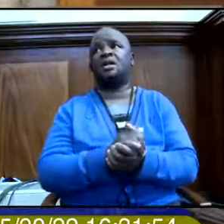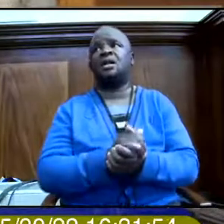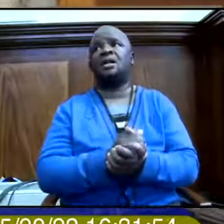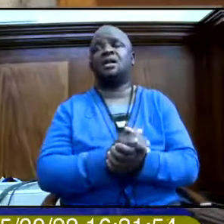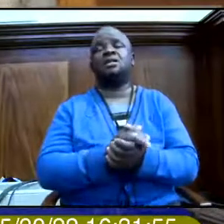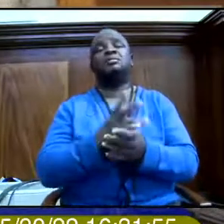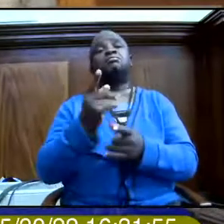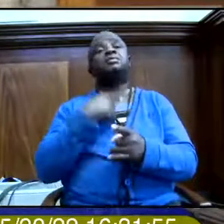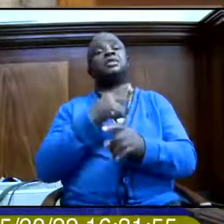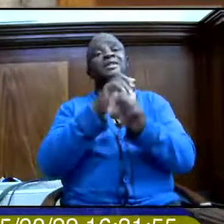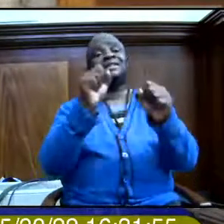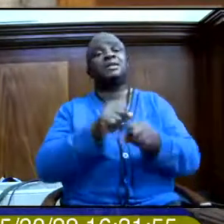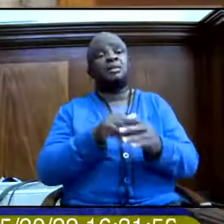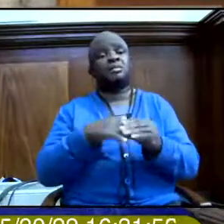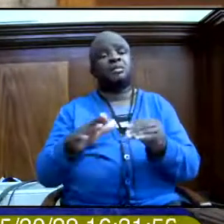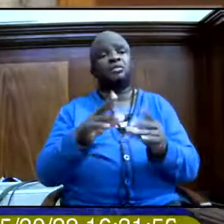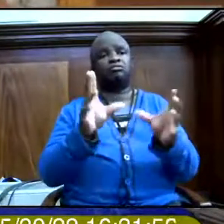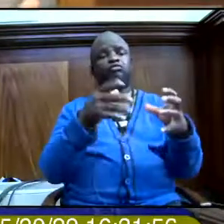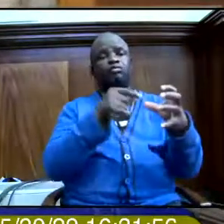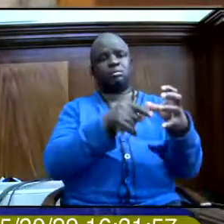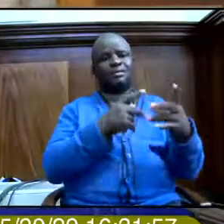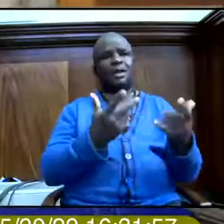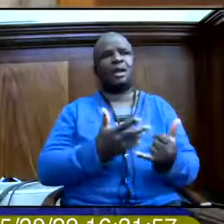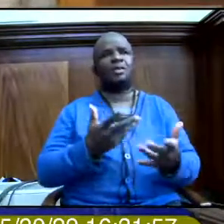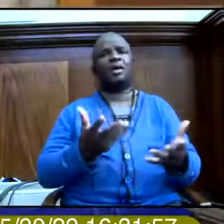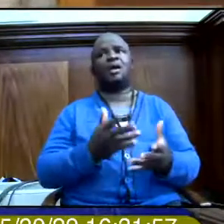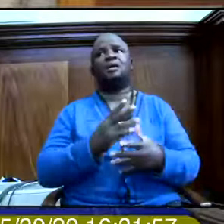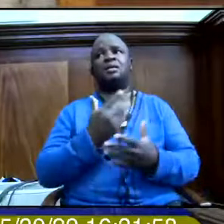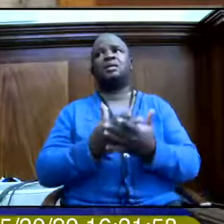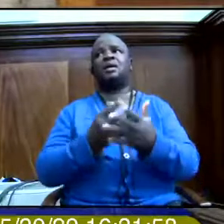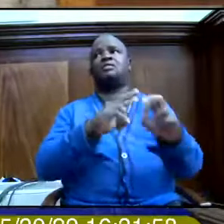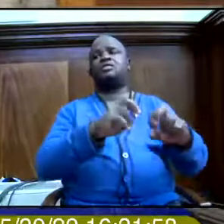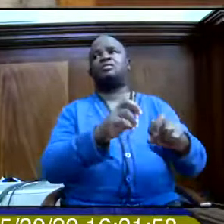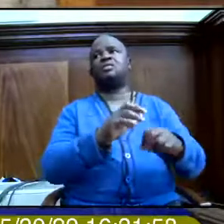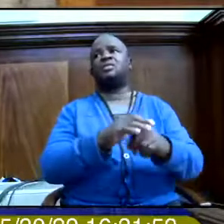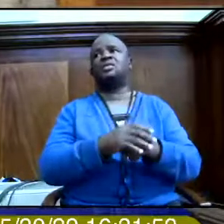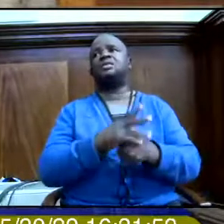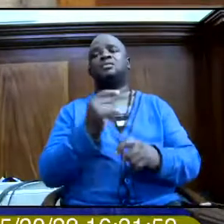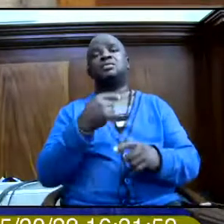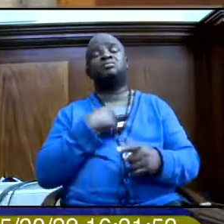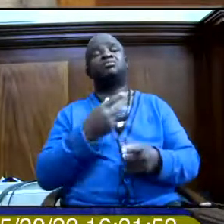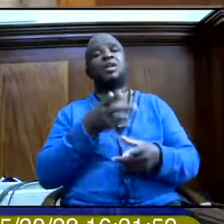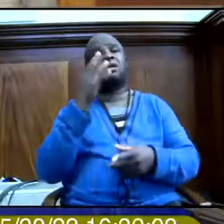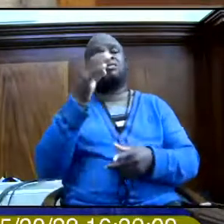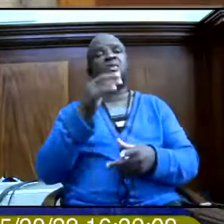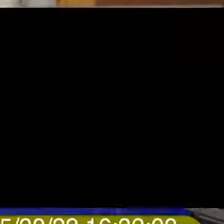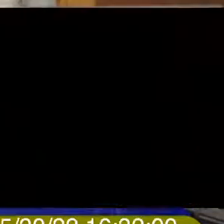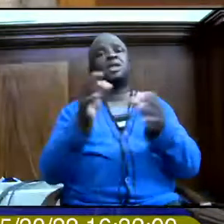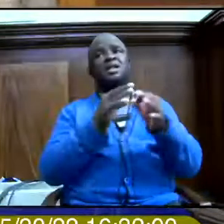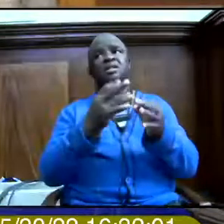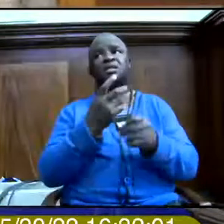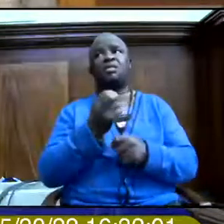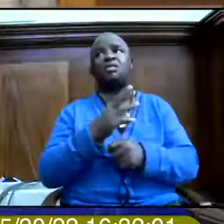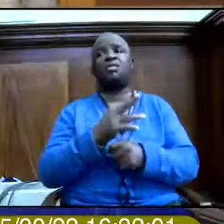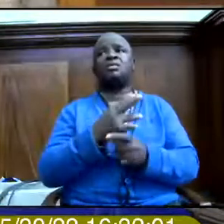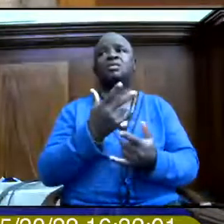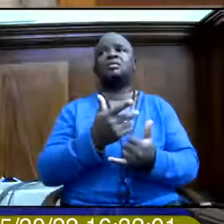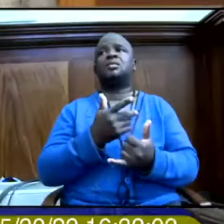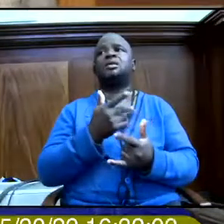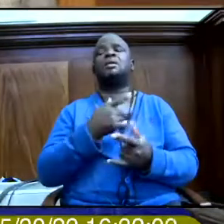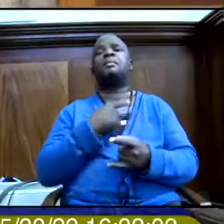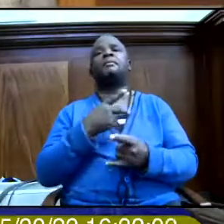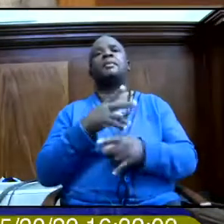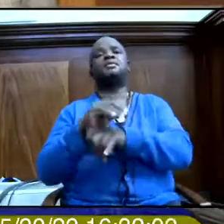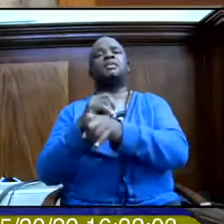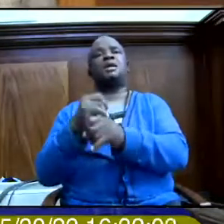exited the system where are they now can we trace them are they absorbed by government departments are they absorbed by